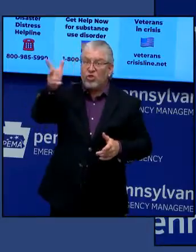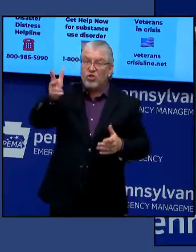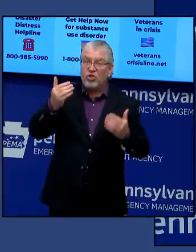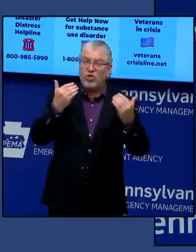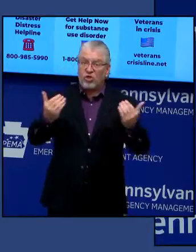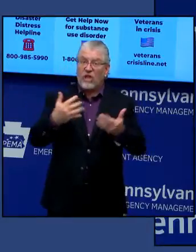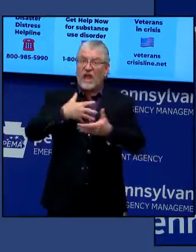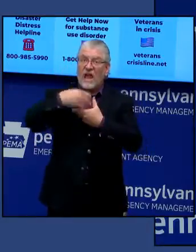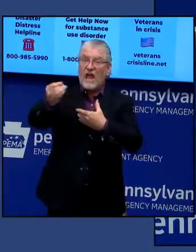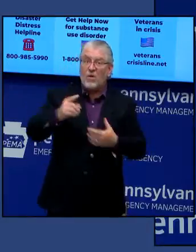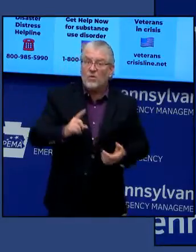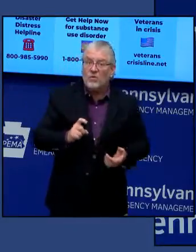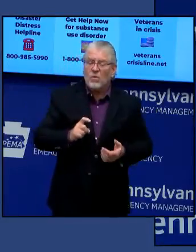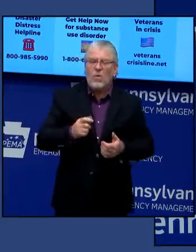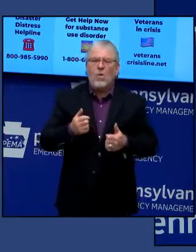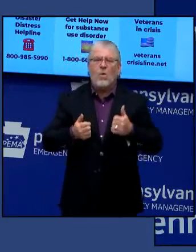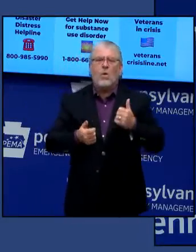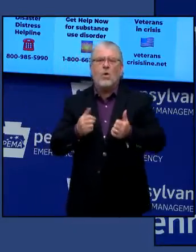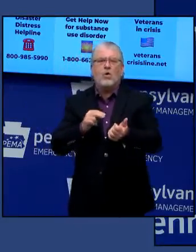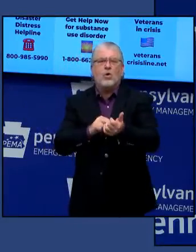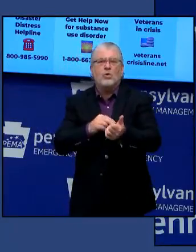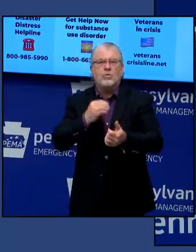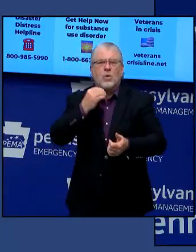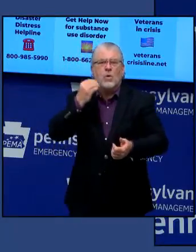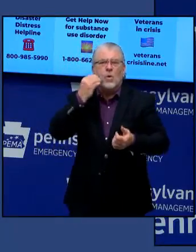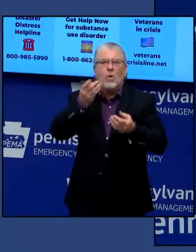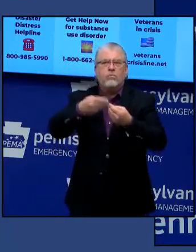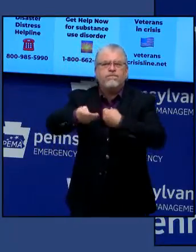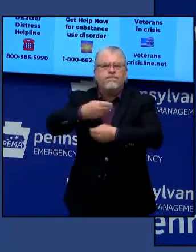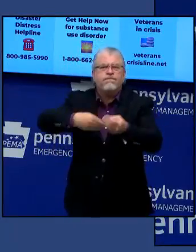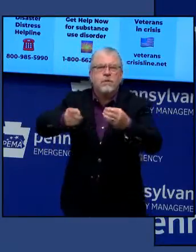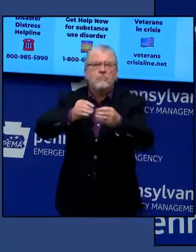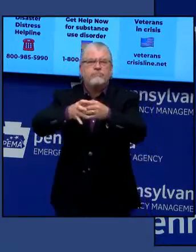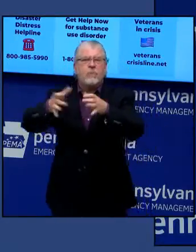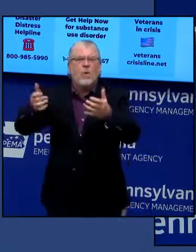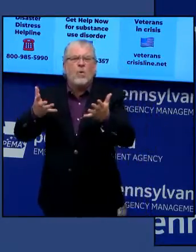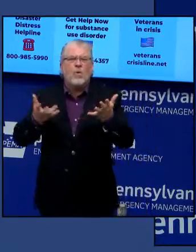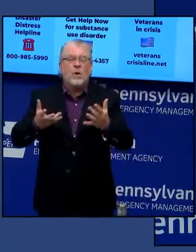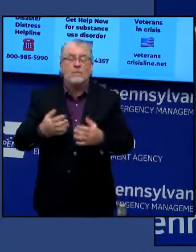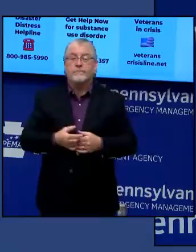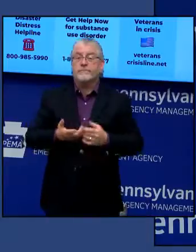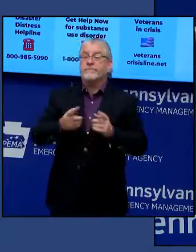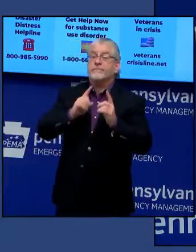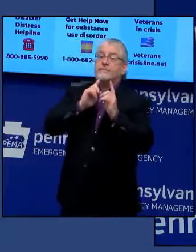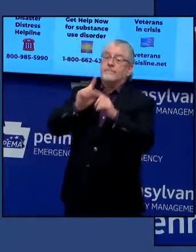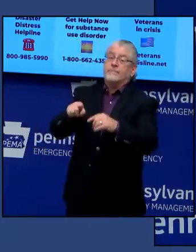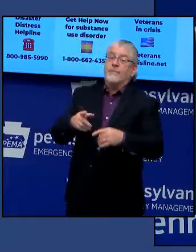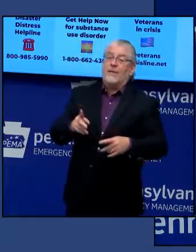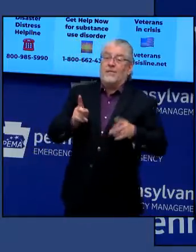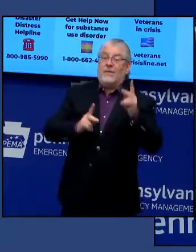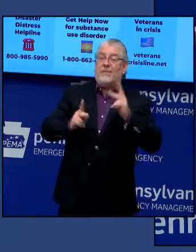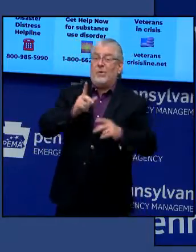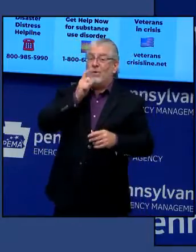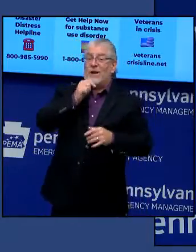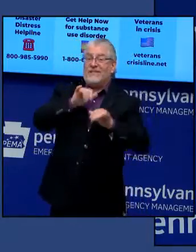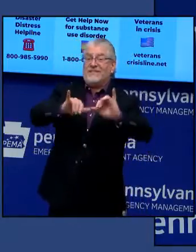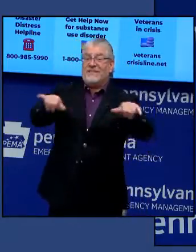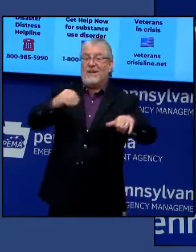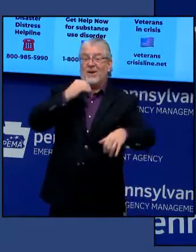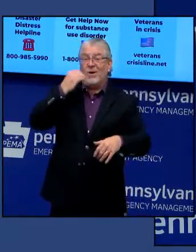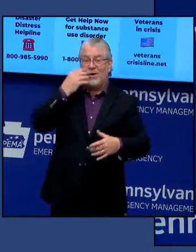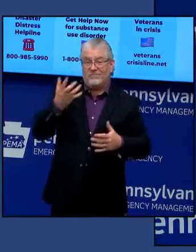just at home. And so there are lots of reasons why people might not be at home. They might be essential workers. They might be working in healthcare,